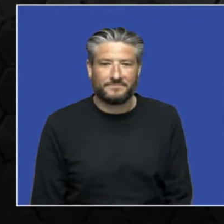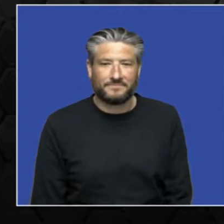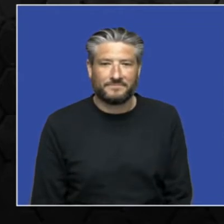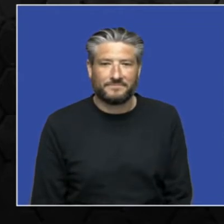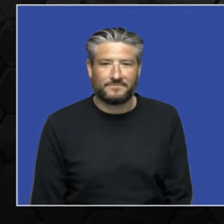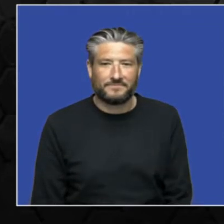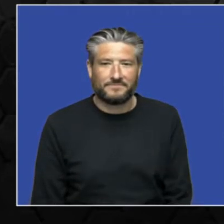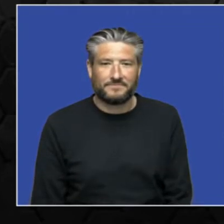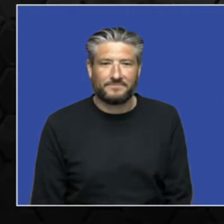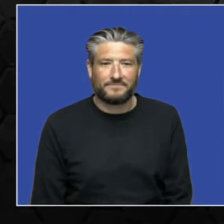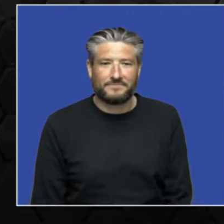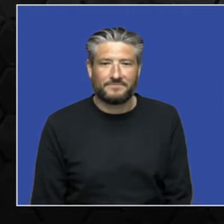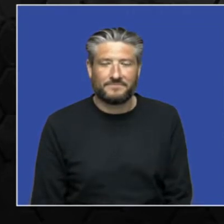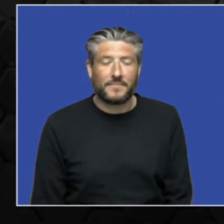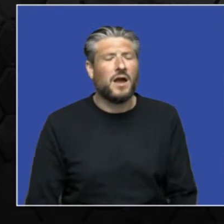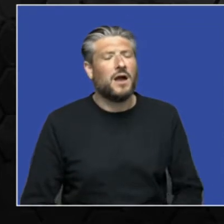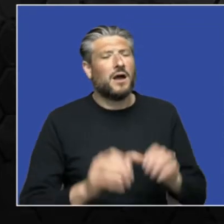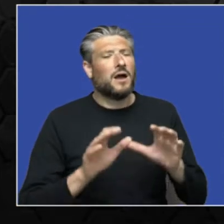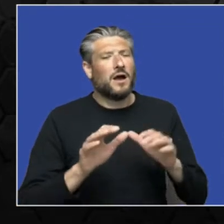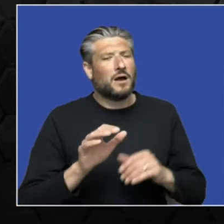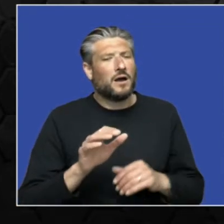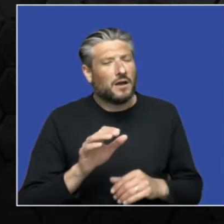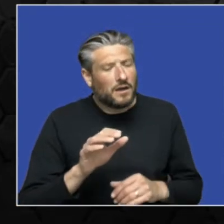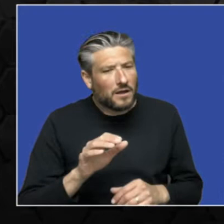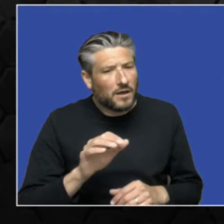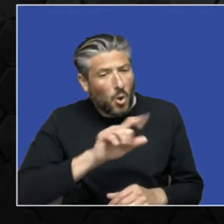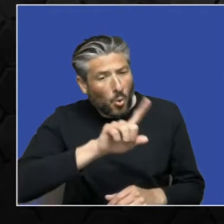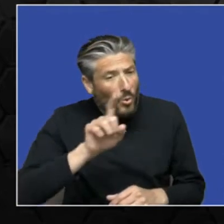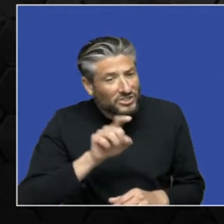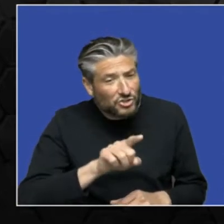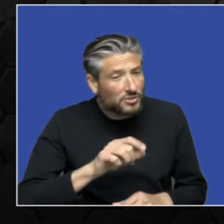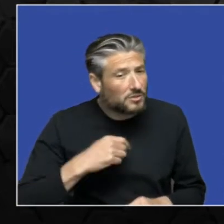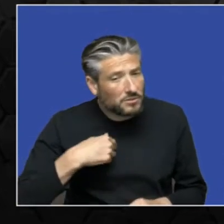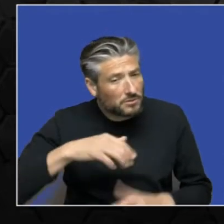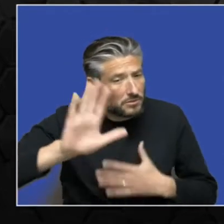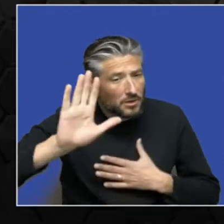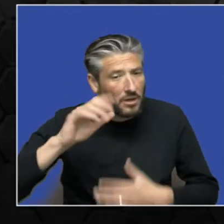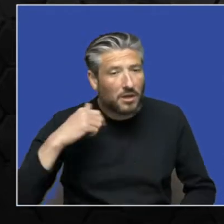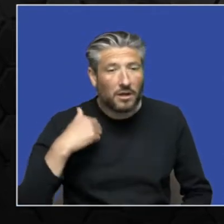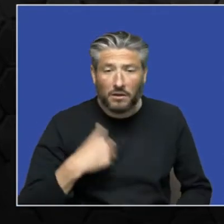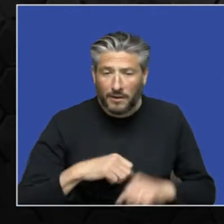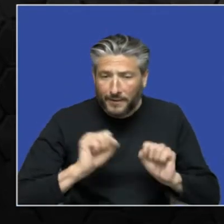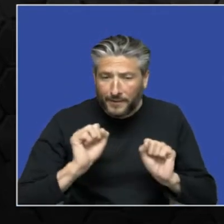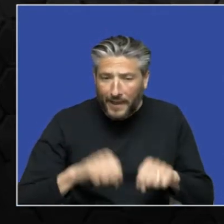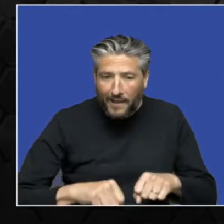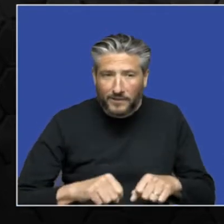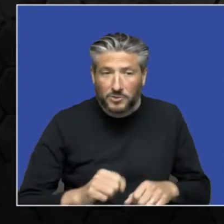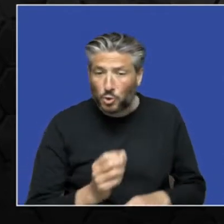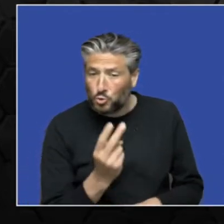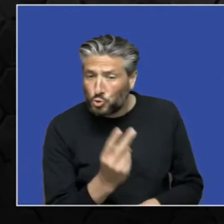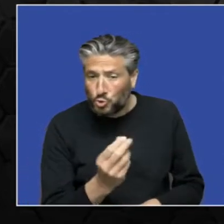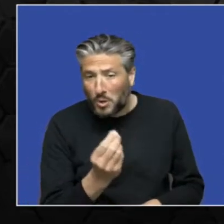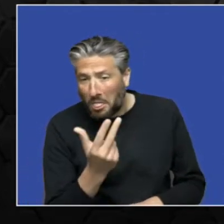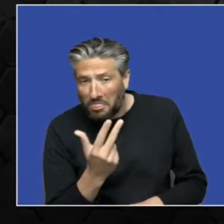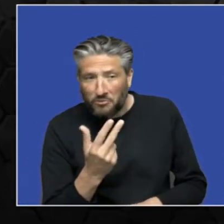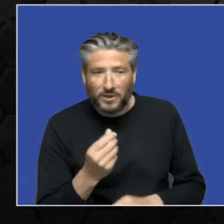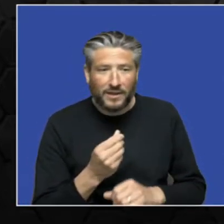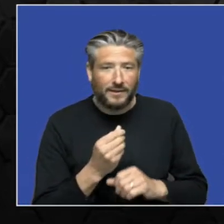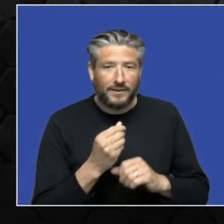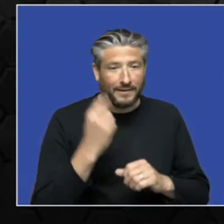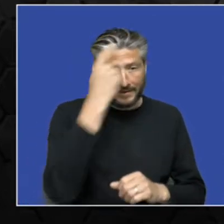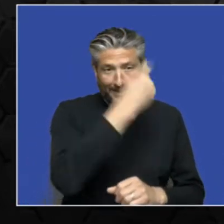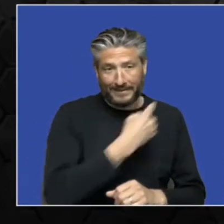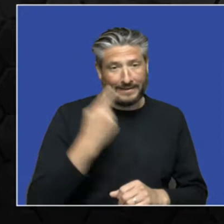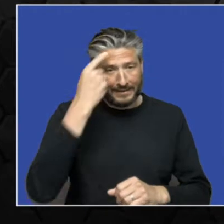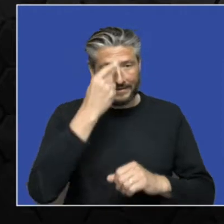Just a quick question. Can we use multiple emojis? Yeah, of course. Cool. If you have yes